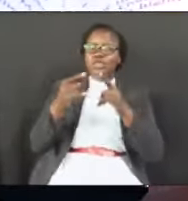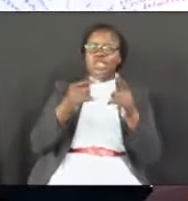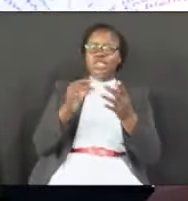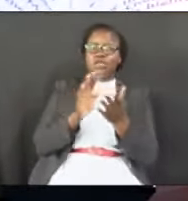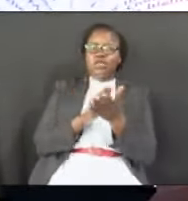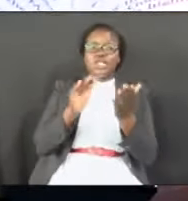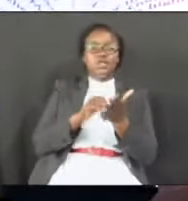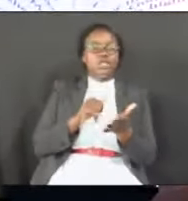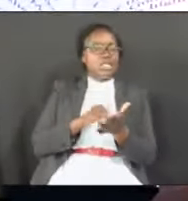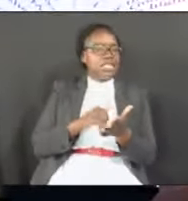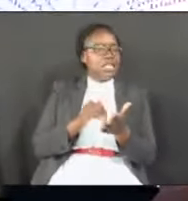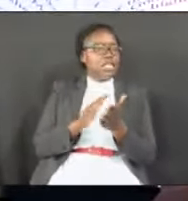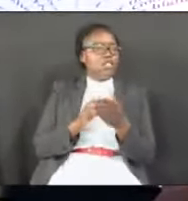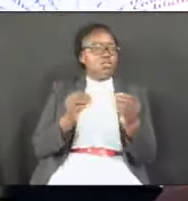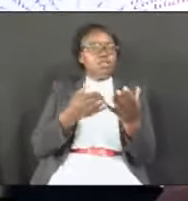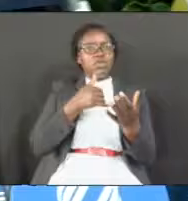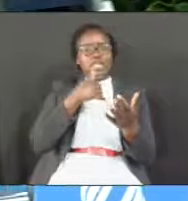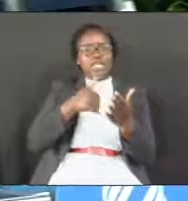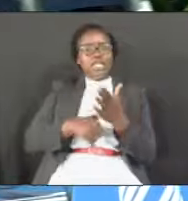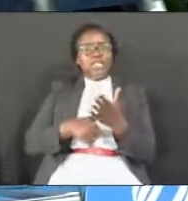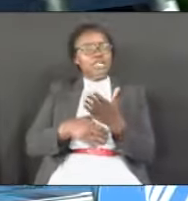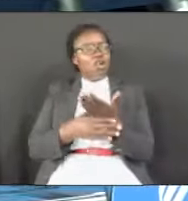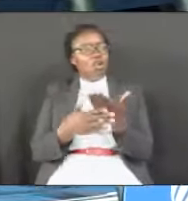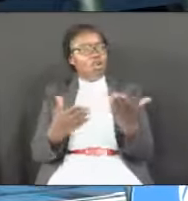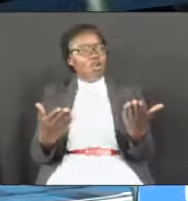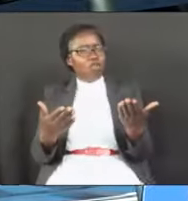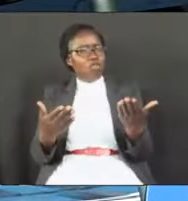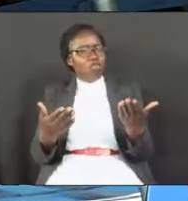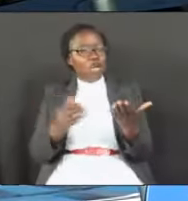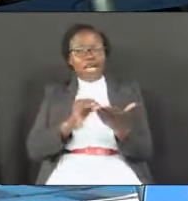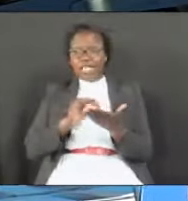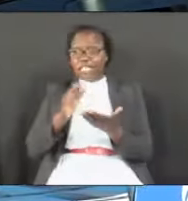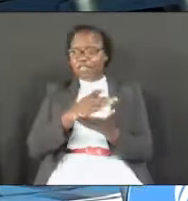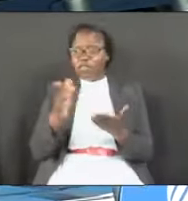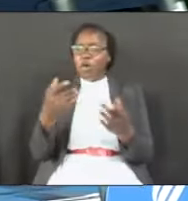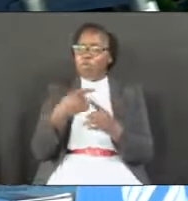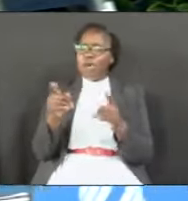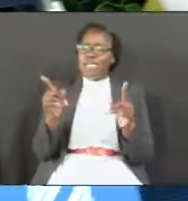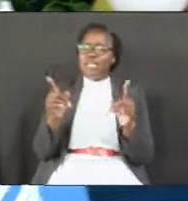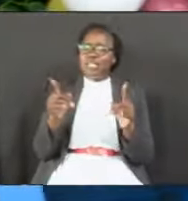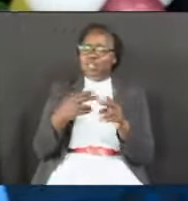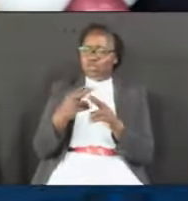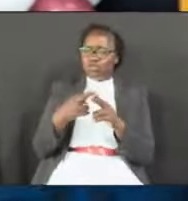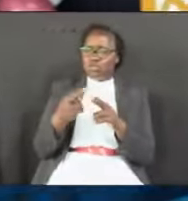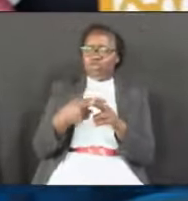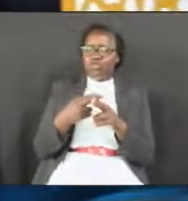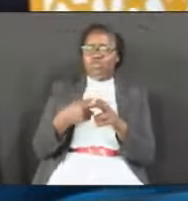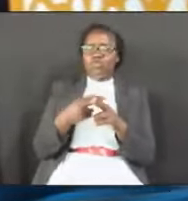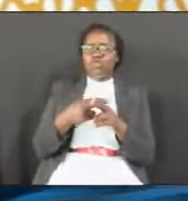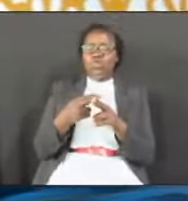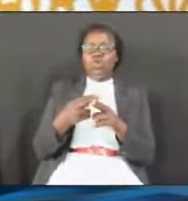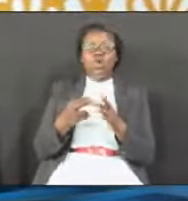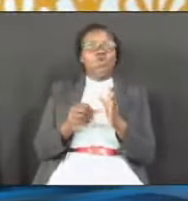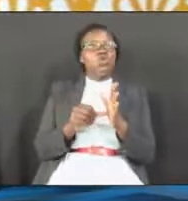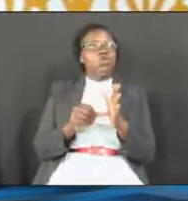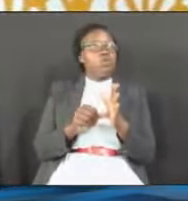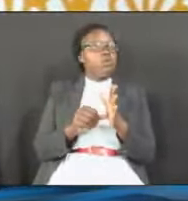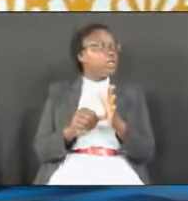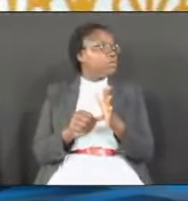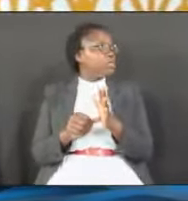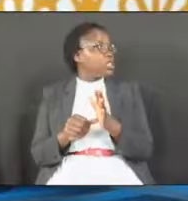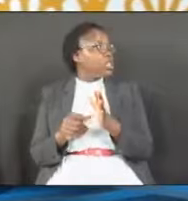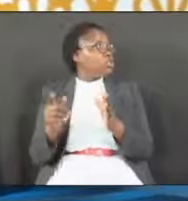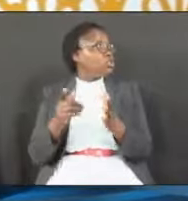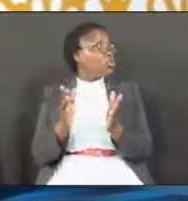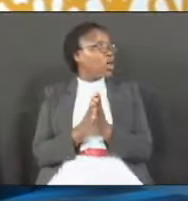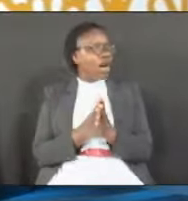given a letter of the way your colleagues are treating you by every look. Soon, you are going to exit from that employment. You are